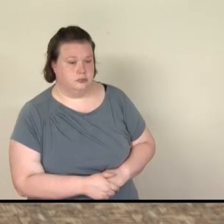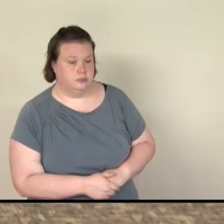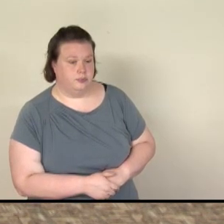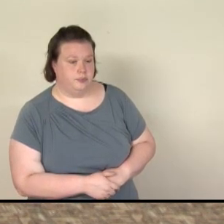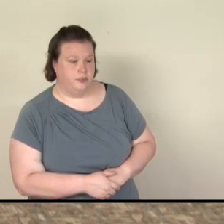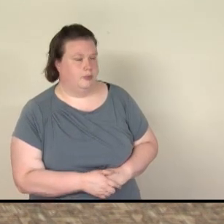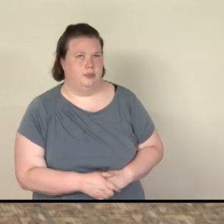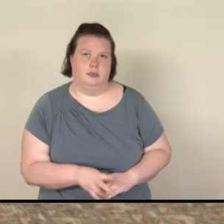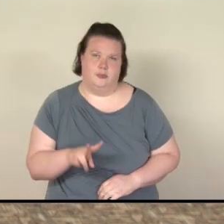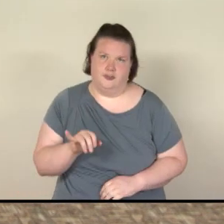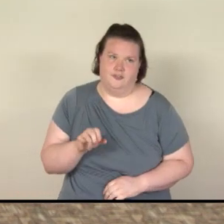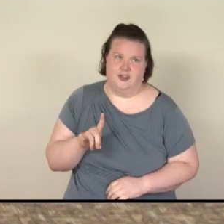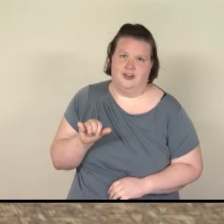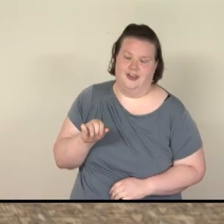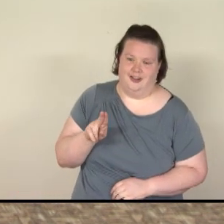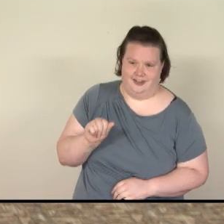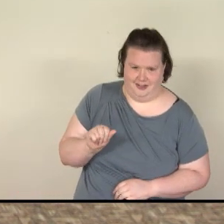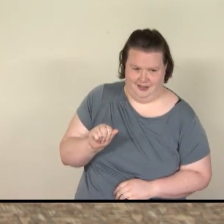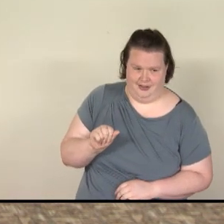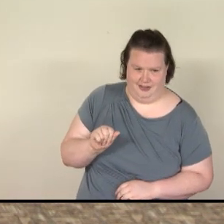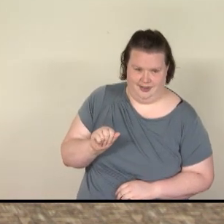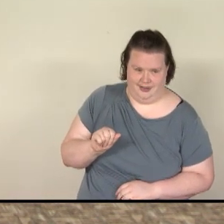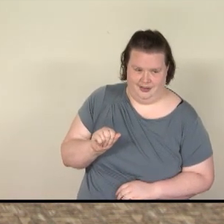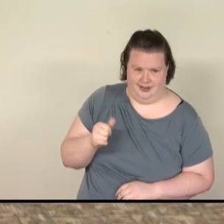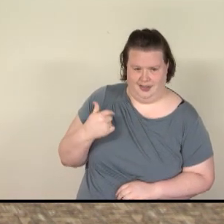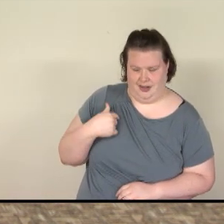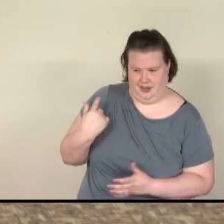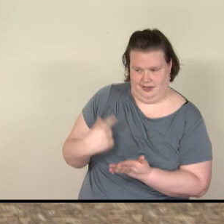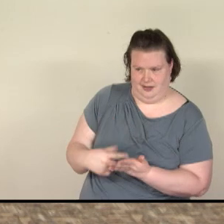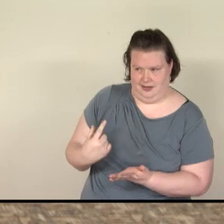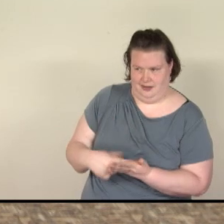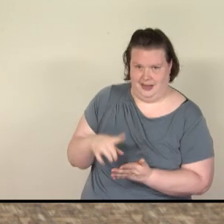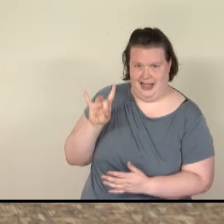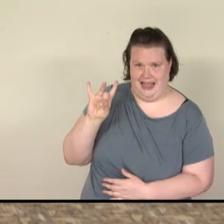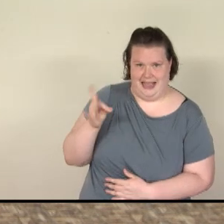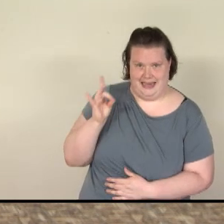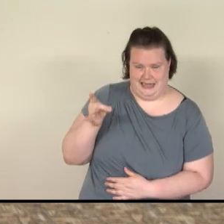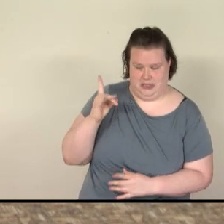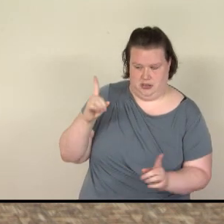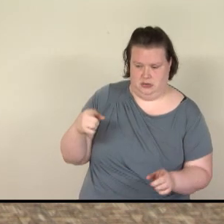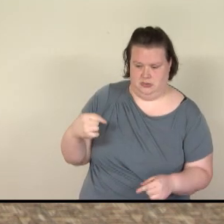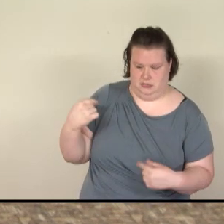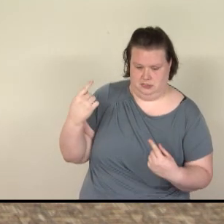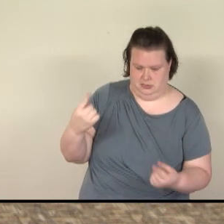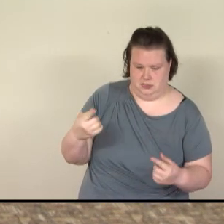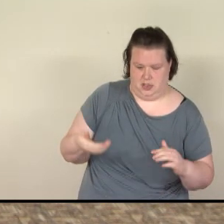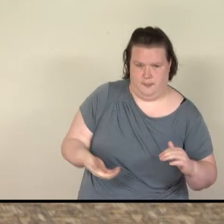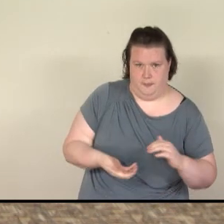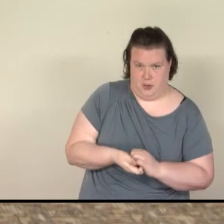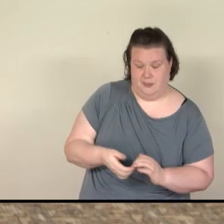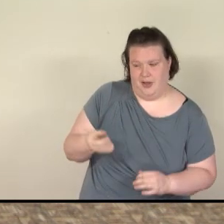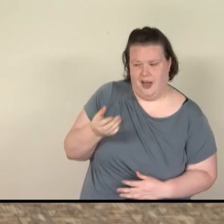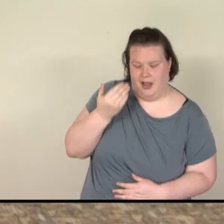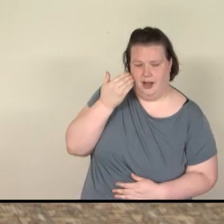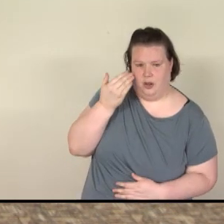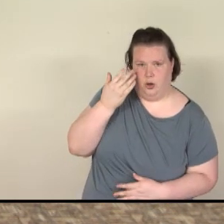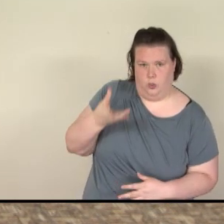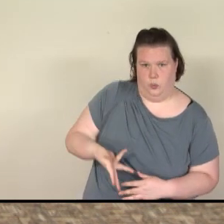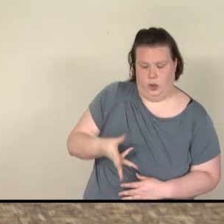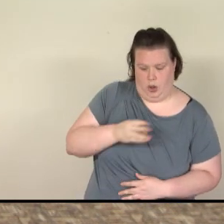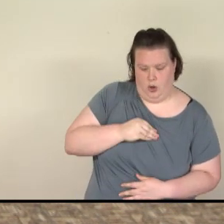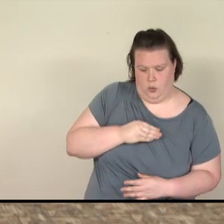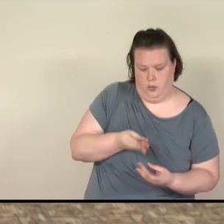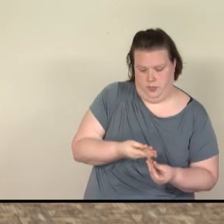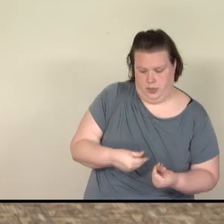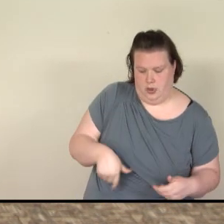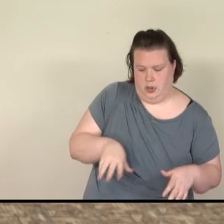Southern, has been going on since like the 80s. So this has been like a long-standing partnership. So I understand we own the land, but I would want to make